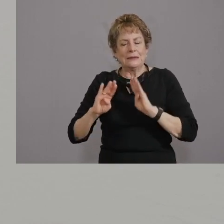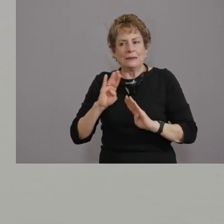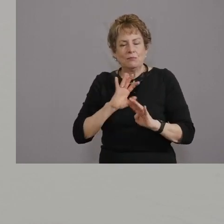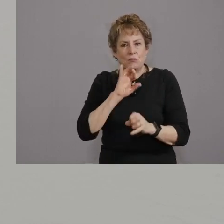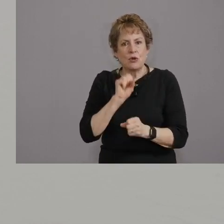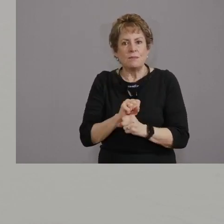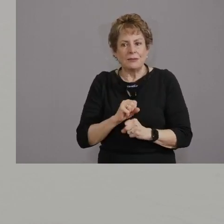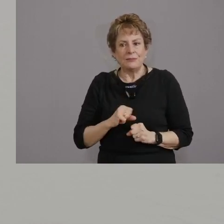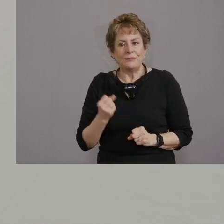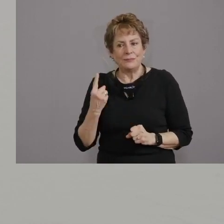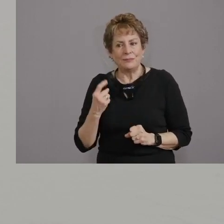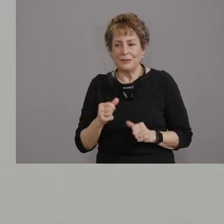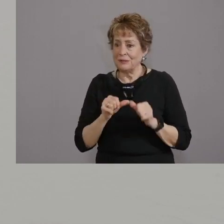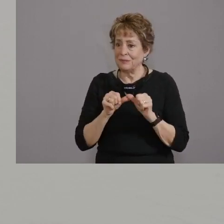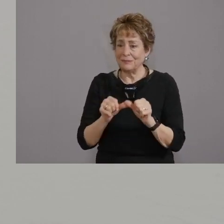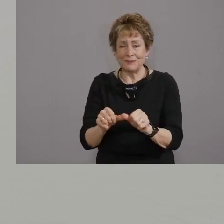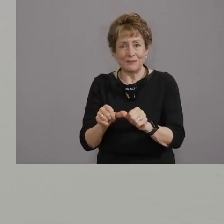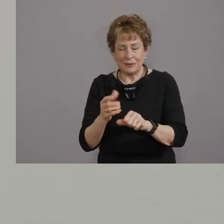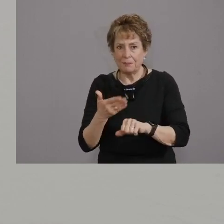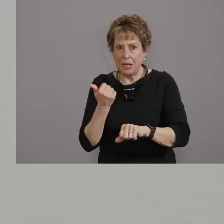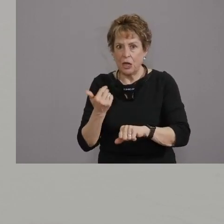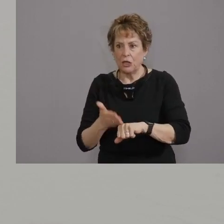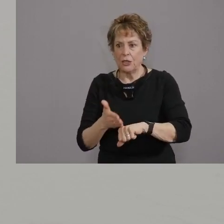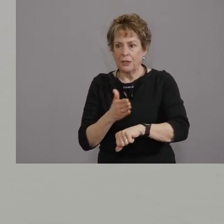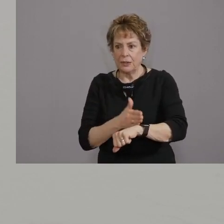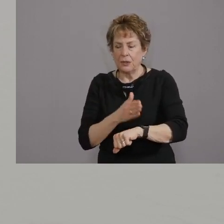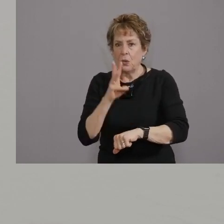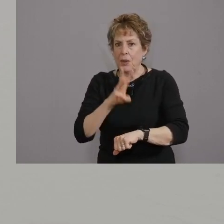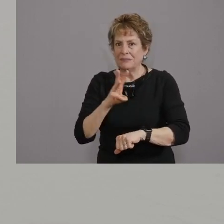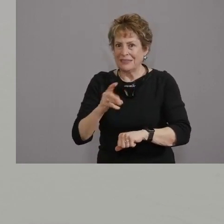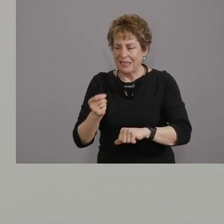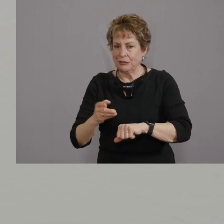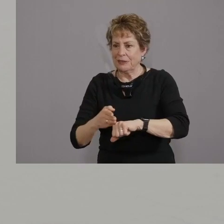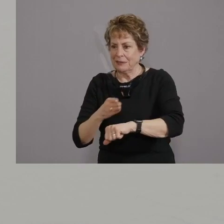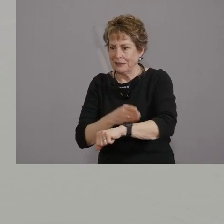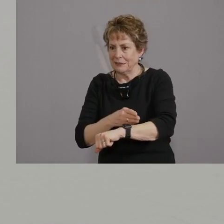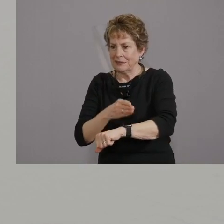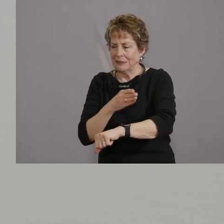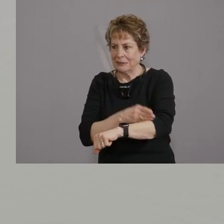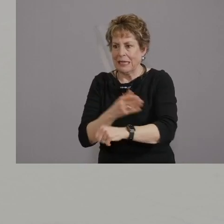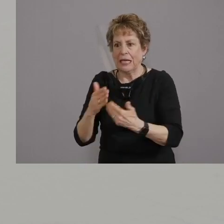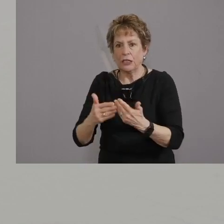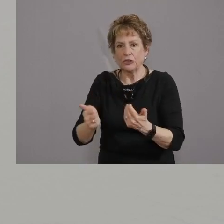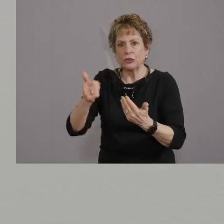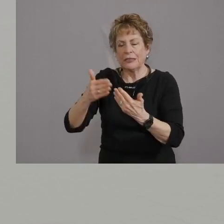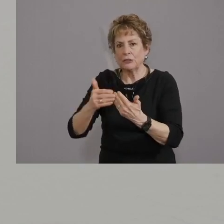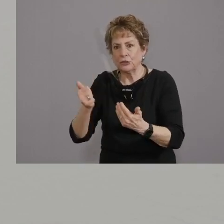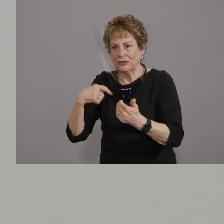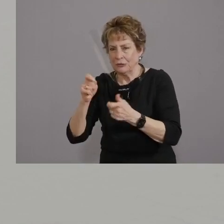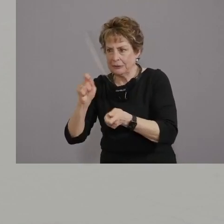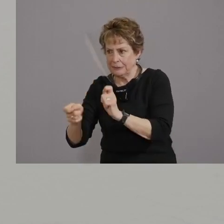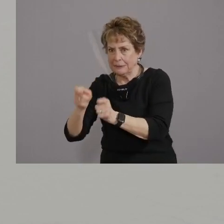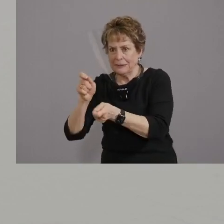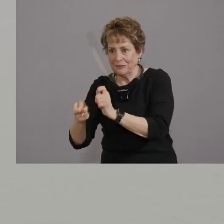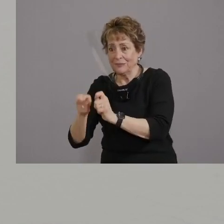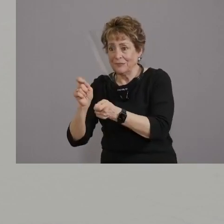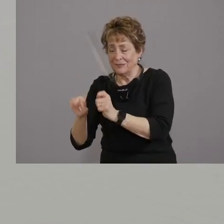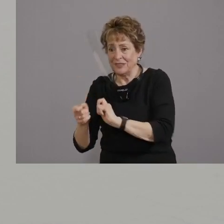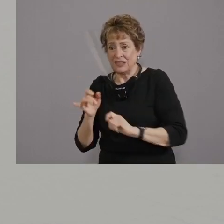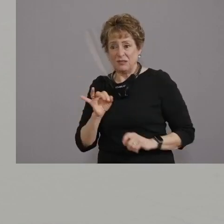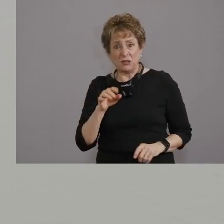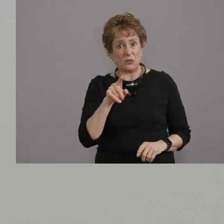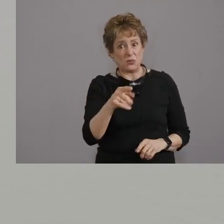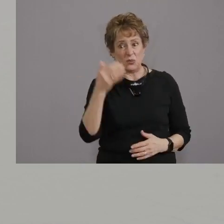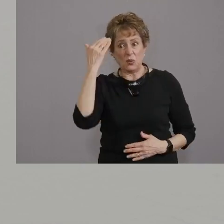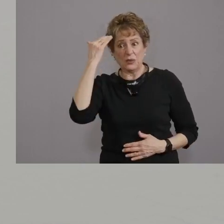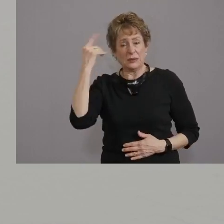our website so that it is easier to use. One of the things that is available is if you've got somebody that's tech savvy